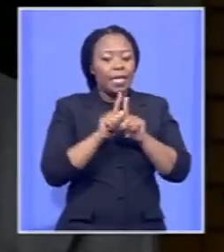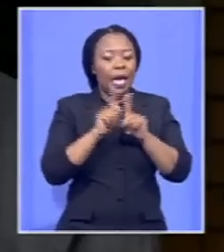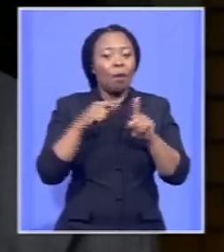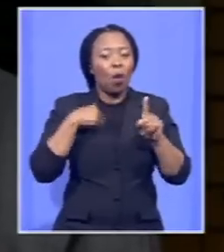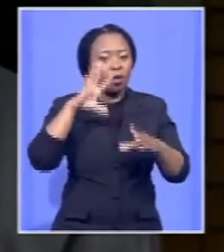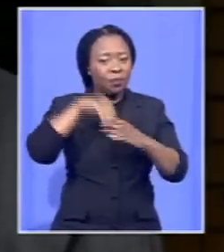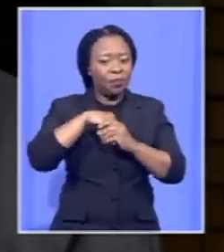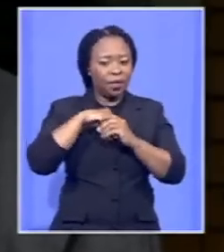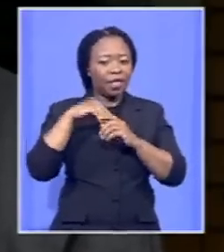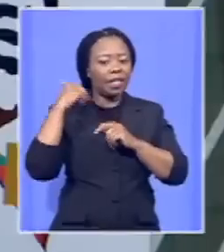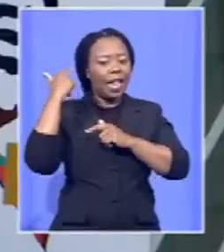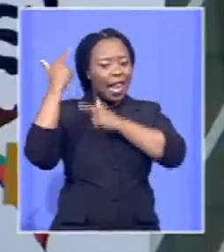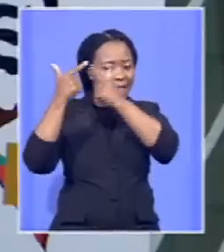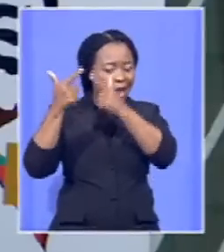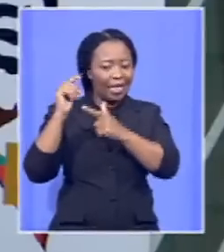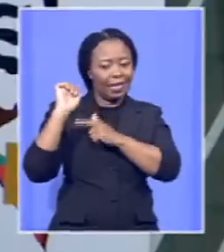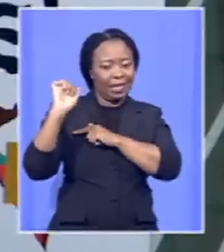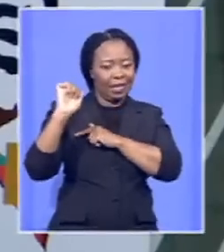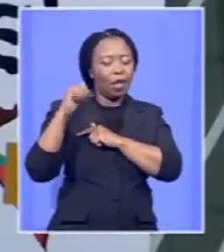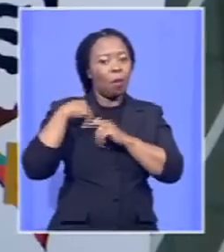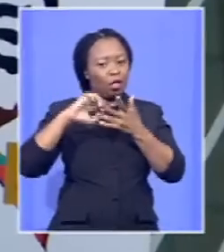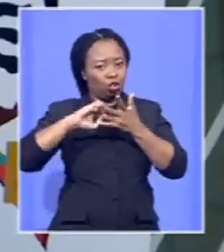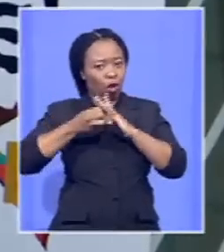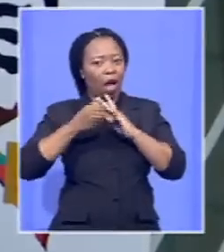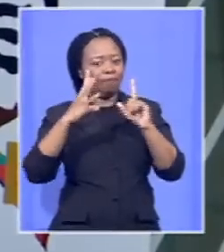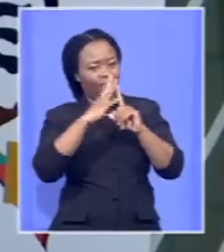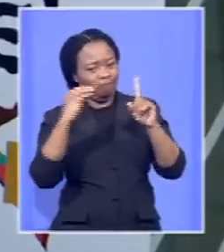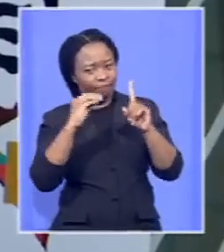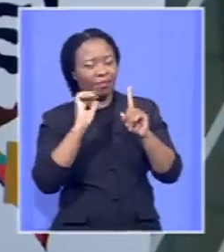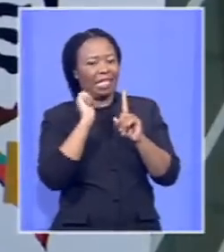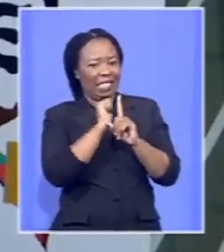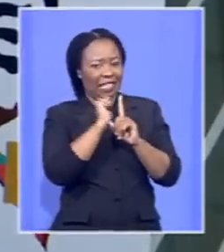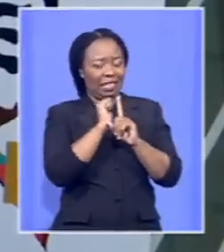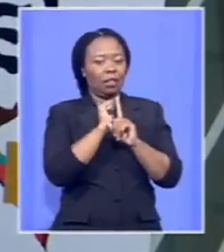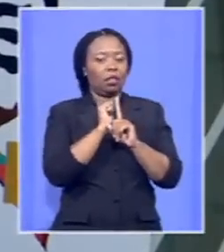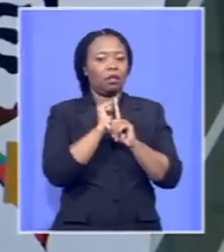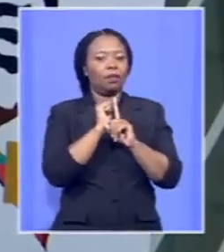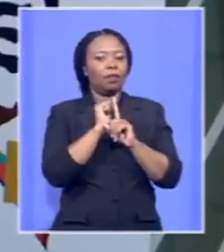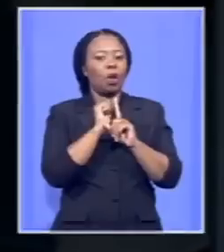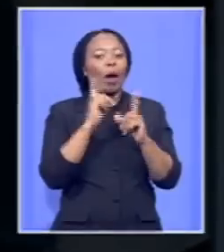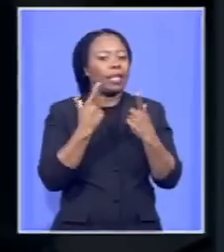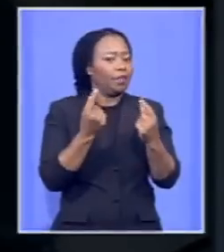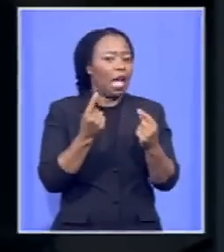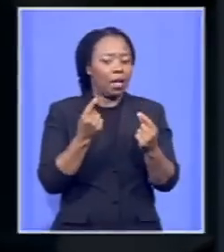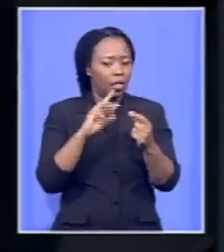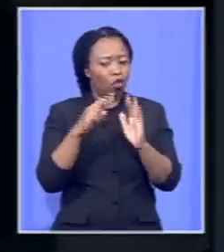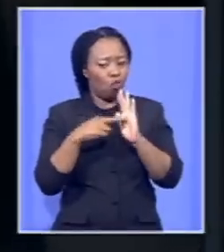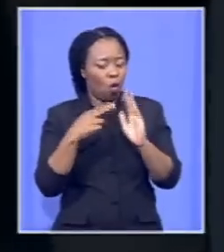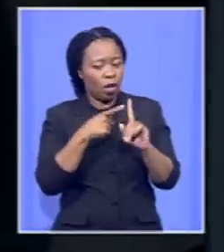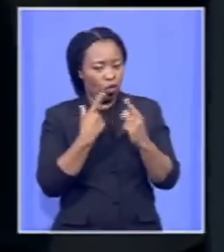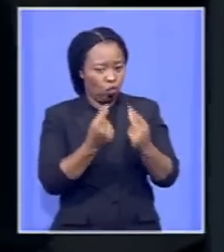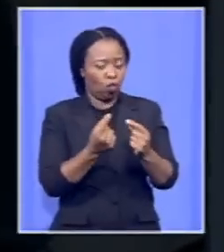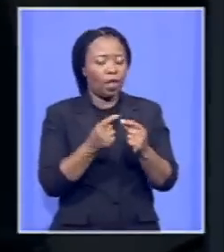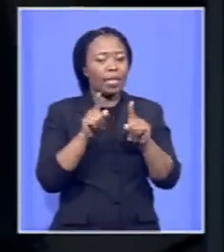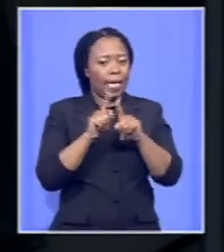that we need to try and walk in his footsteps. And we are now mobilizing society and community, and I would imagine that